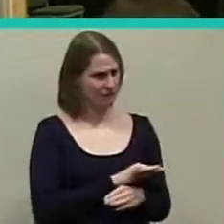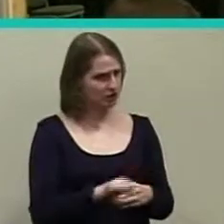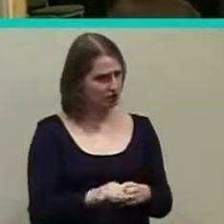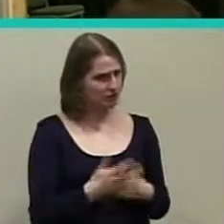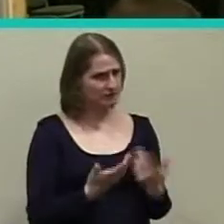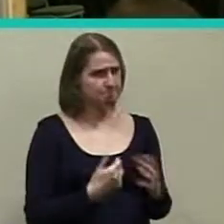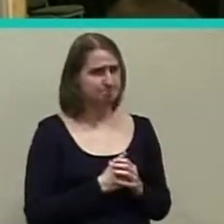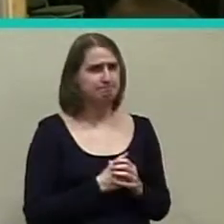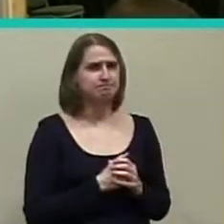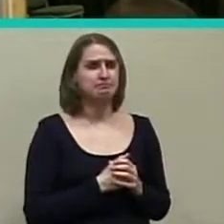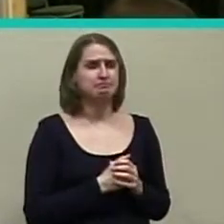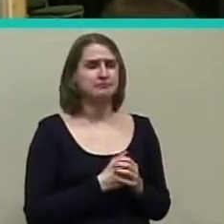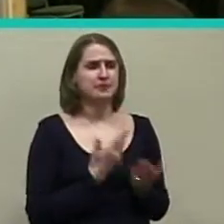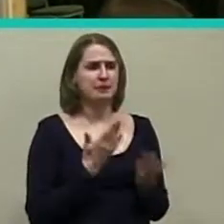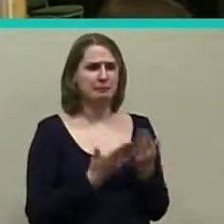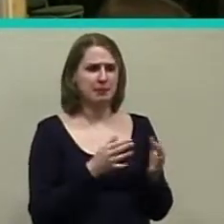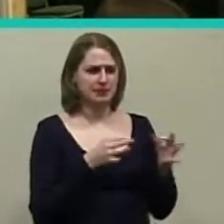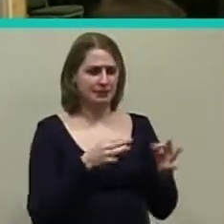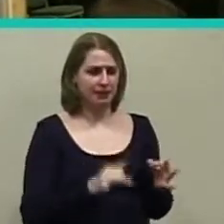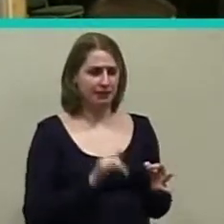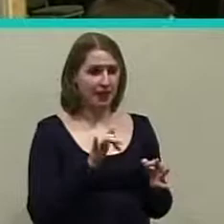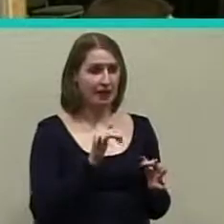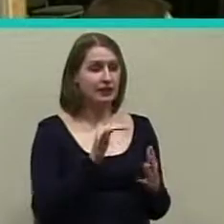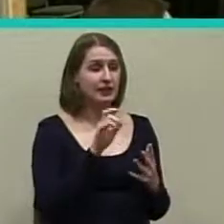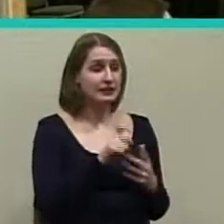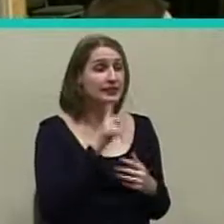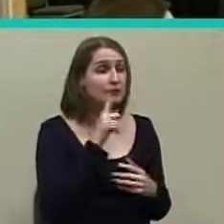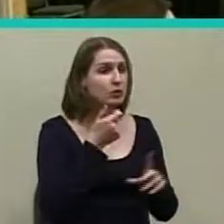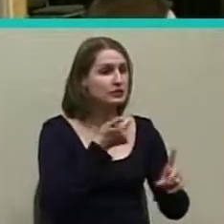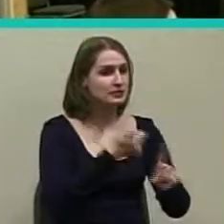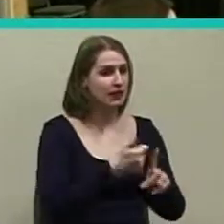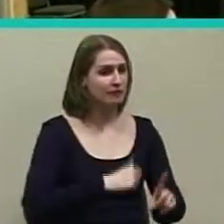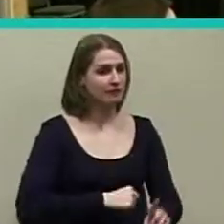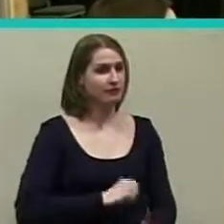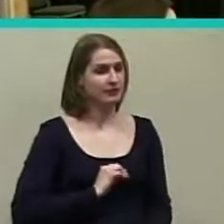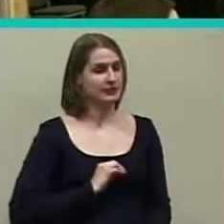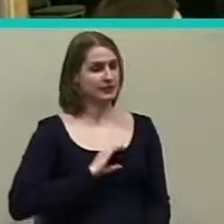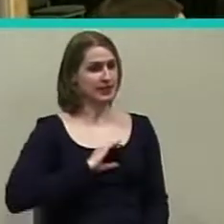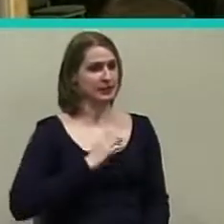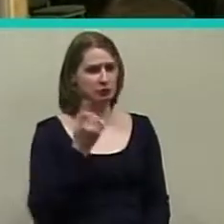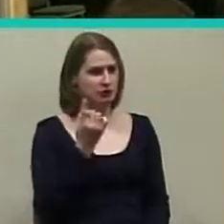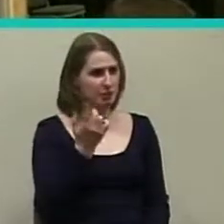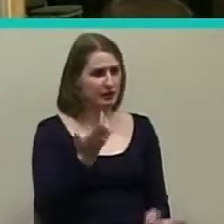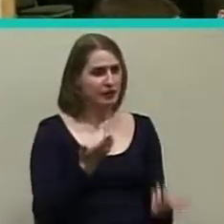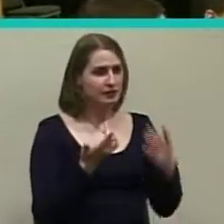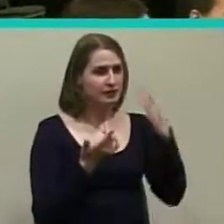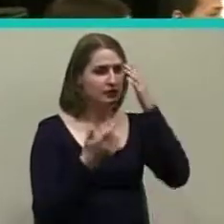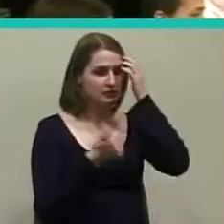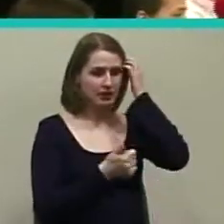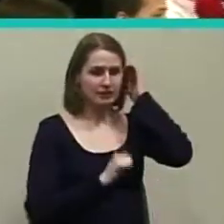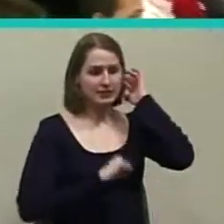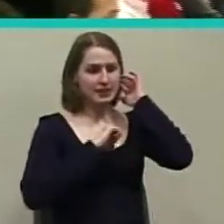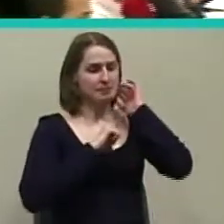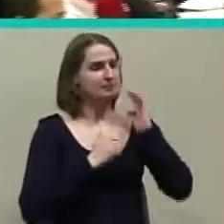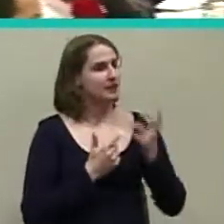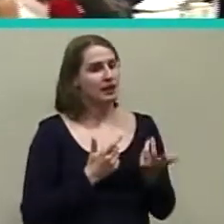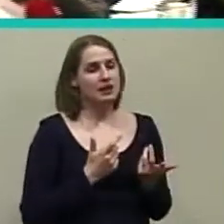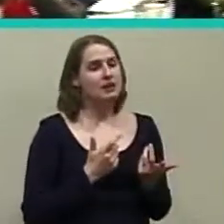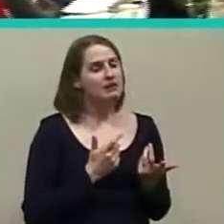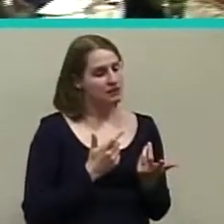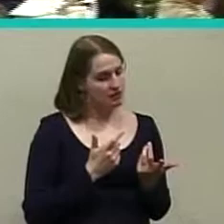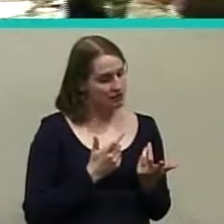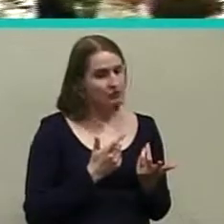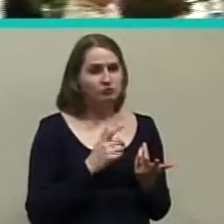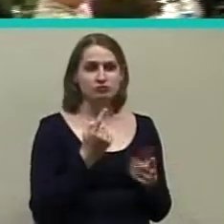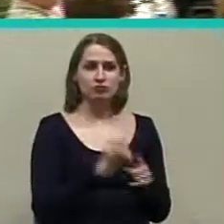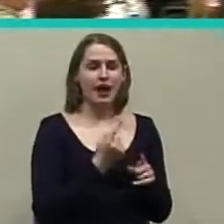You know, might define it, you know, as a need for self-esteem or, Sure. you know. And again, part of it just depends. You know, it's you know, and there's all